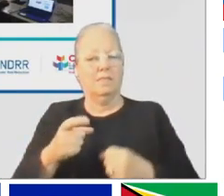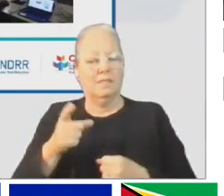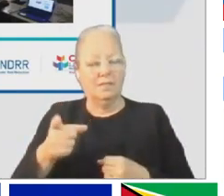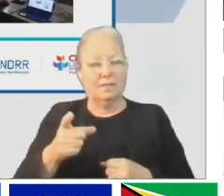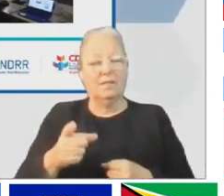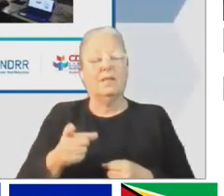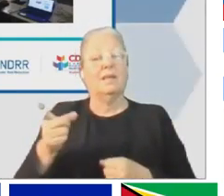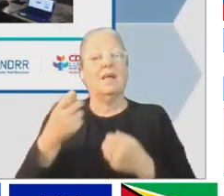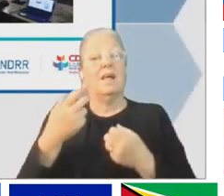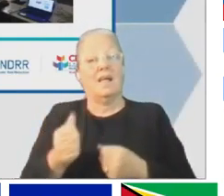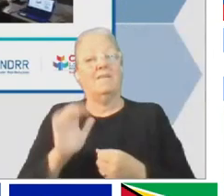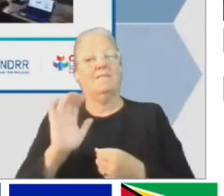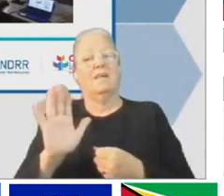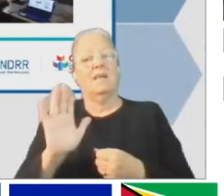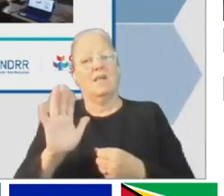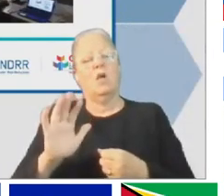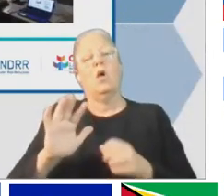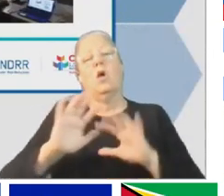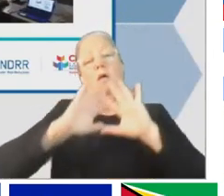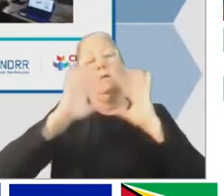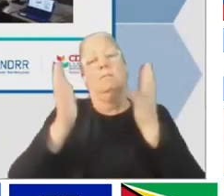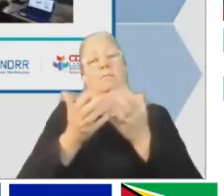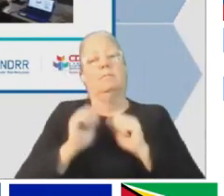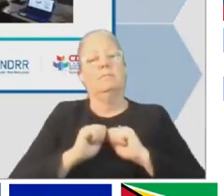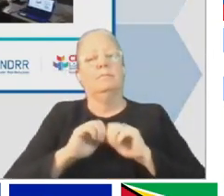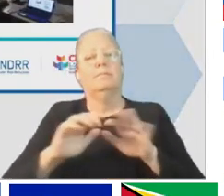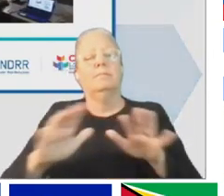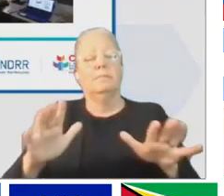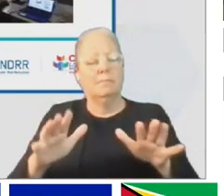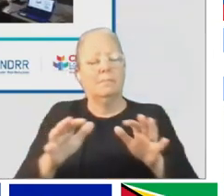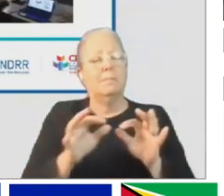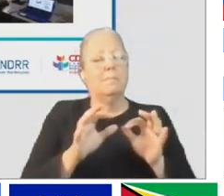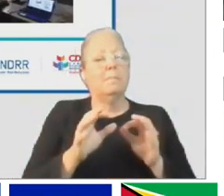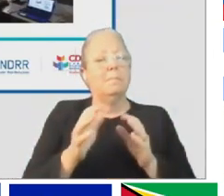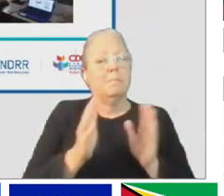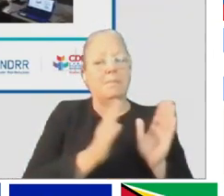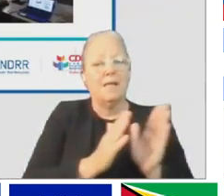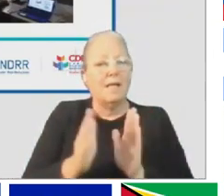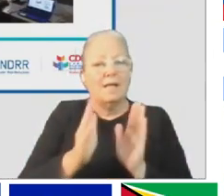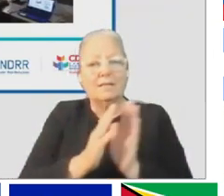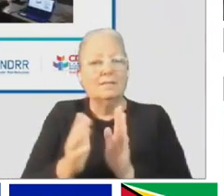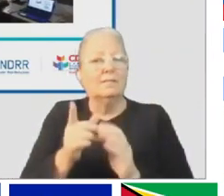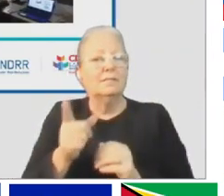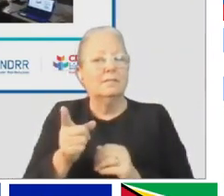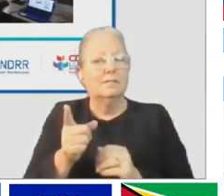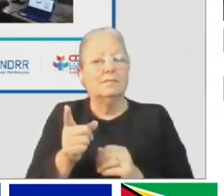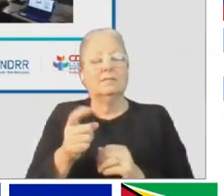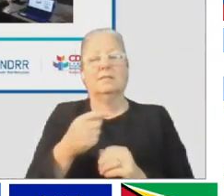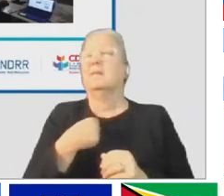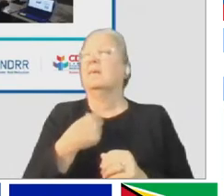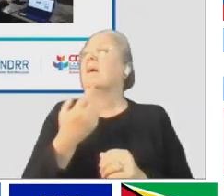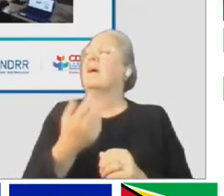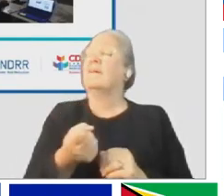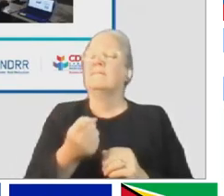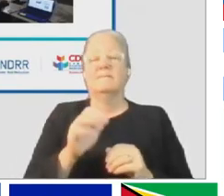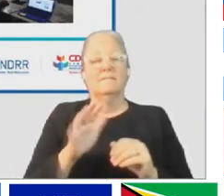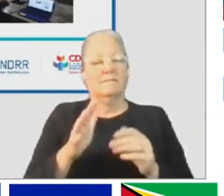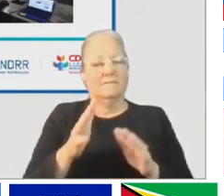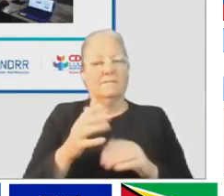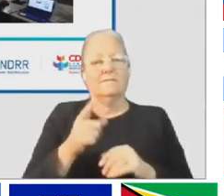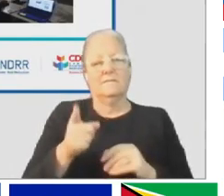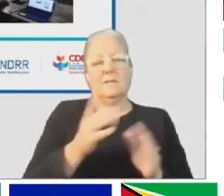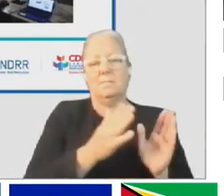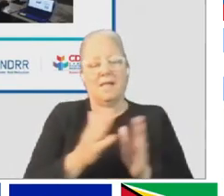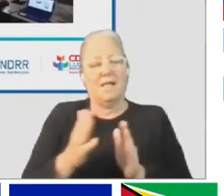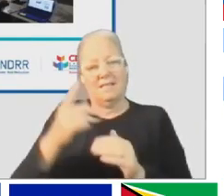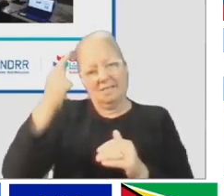through regional organizations working in the region, CAF and PAHO, and they had at least a semblance of a plan going forward, because we